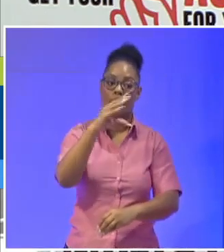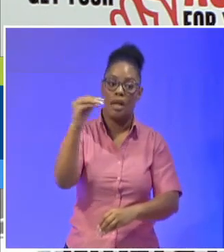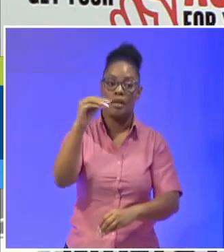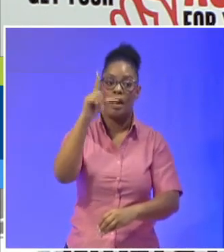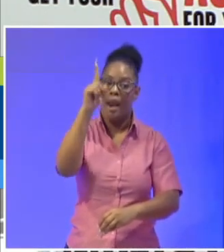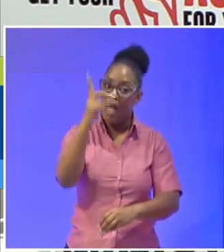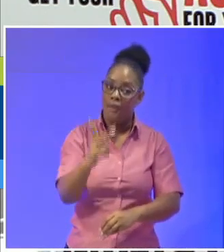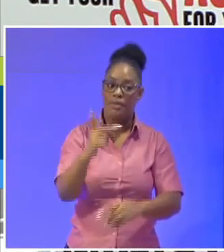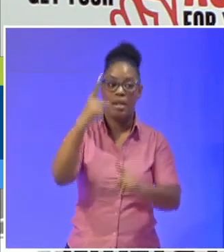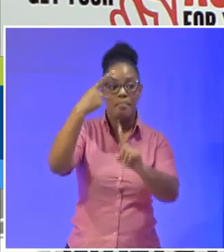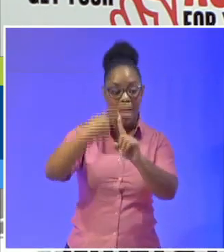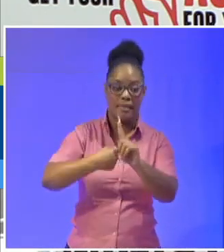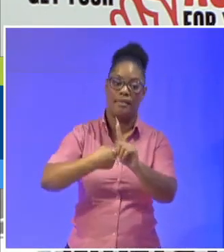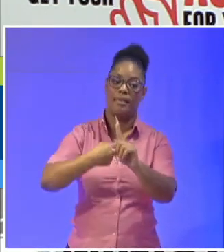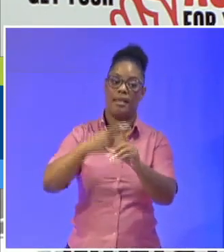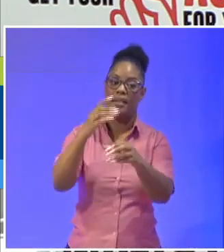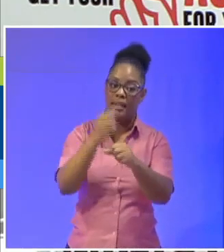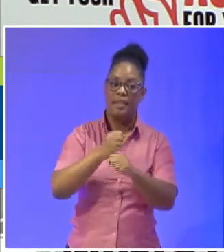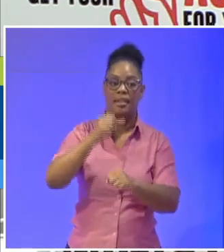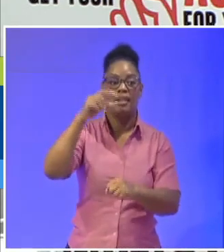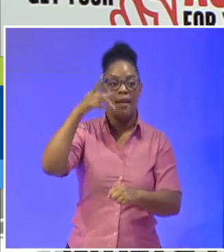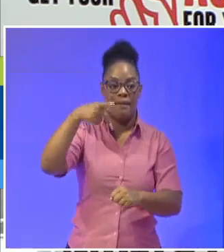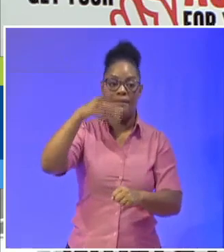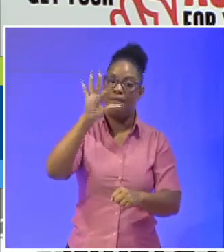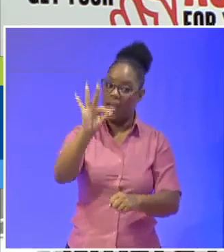Pfizer vaccines.